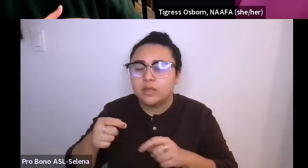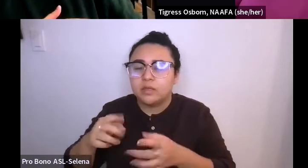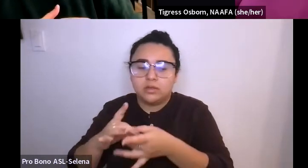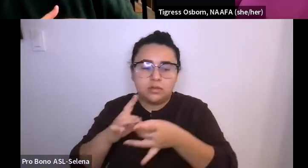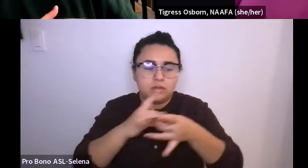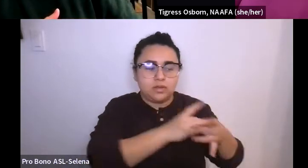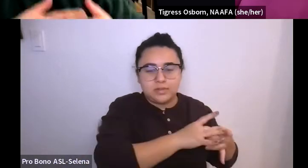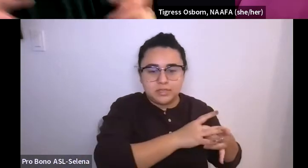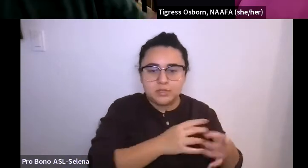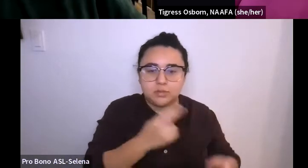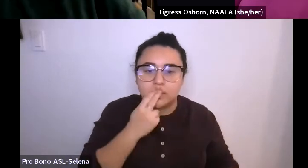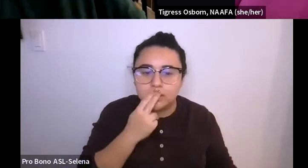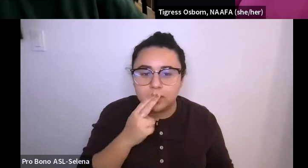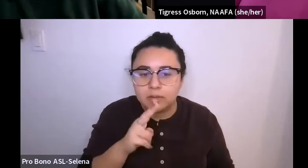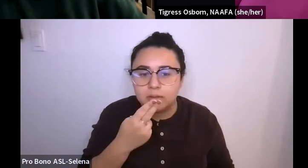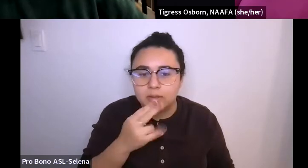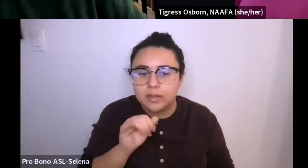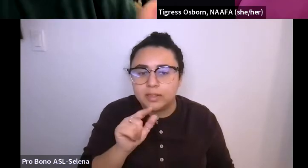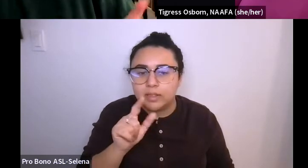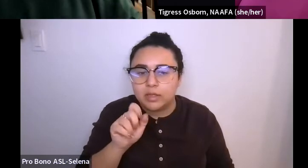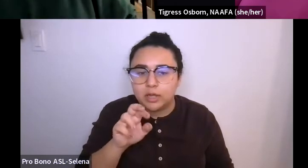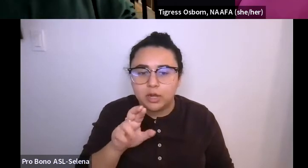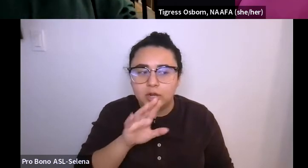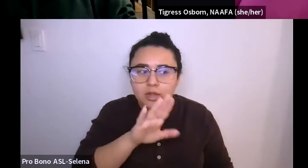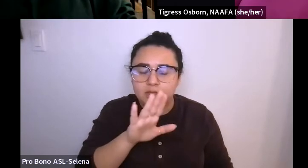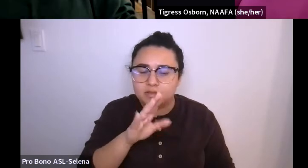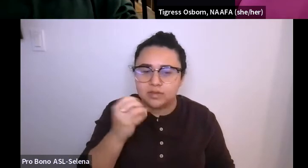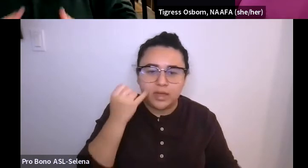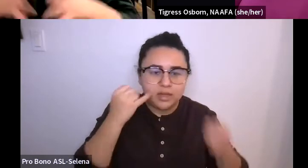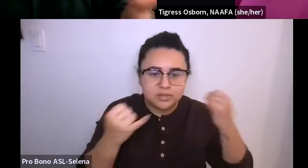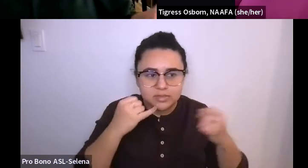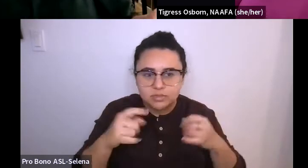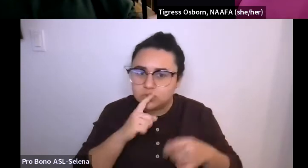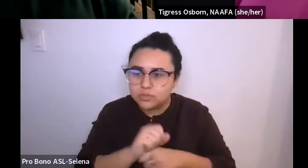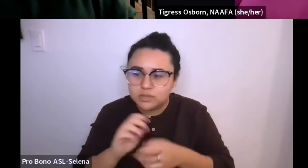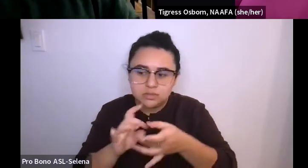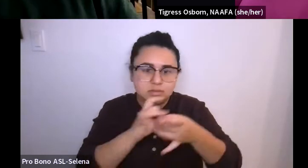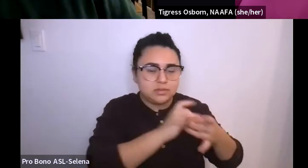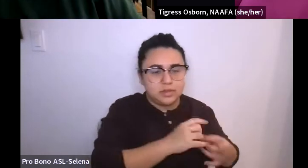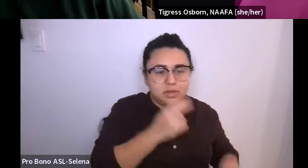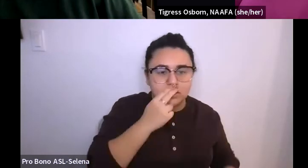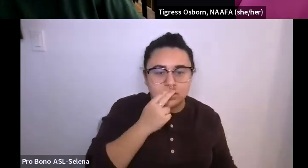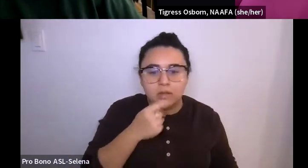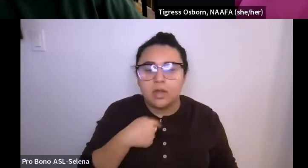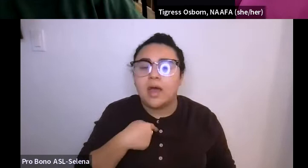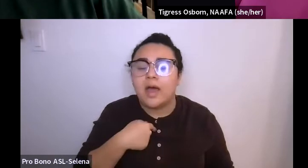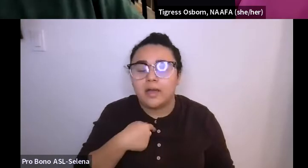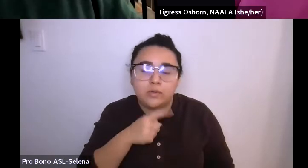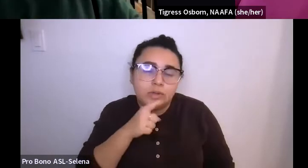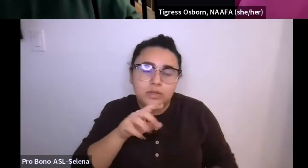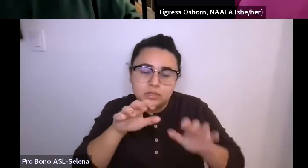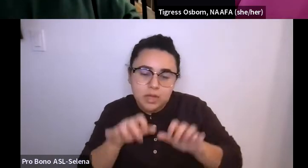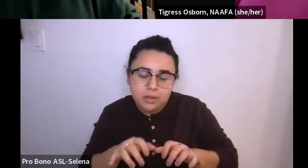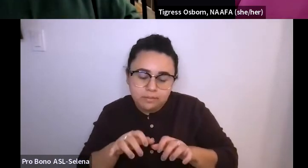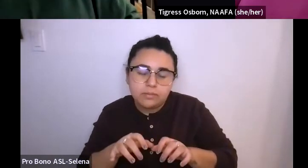Hitler and one of his main ideals, right? So I went in and basically called everyone Nazis if they cared about